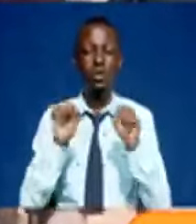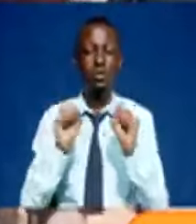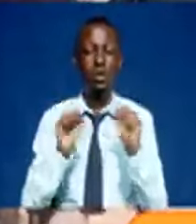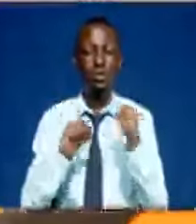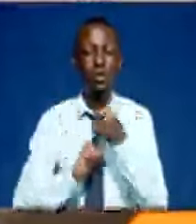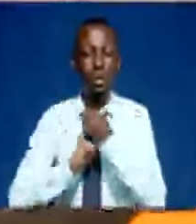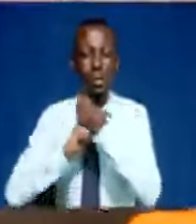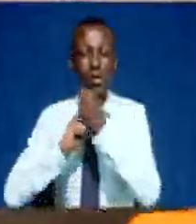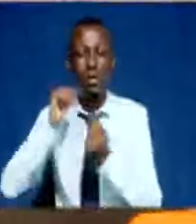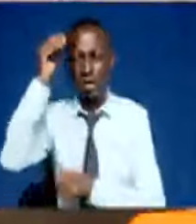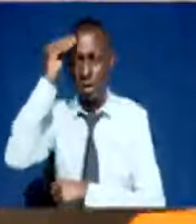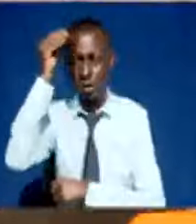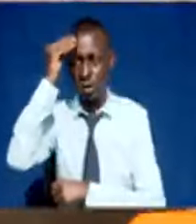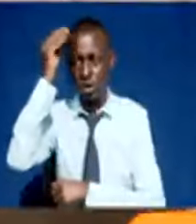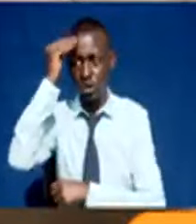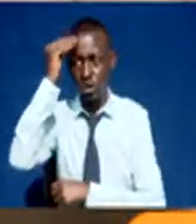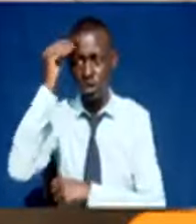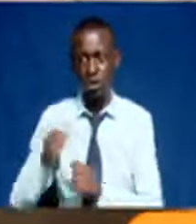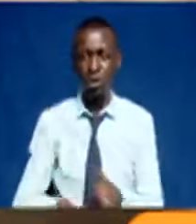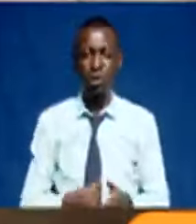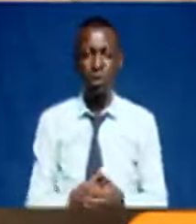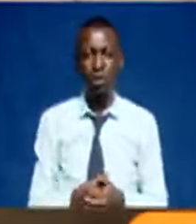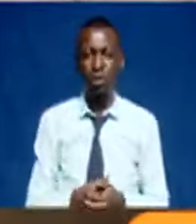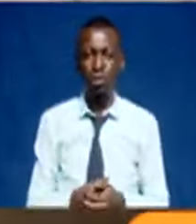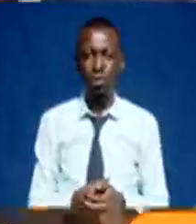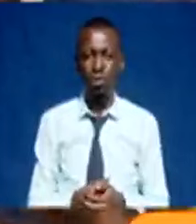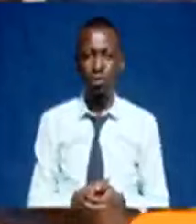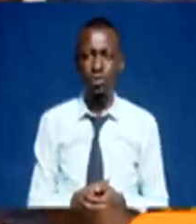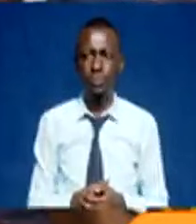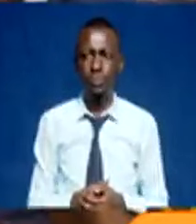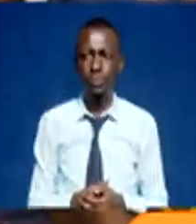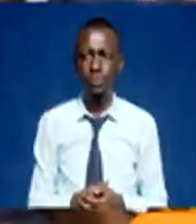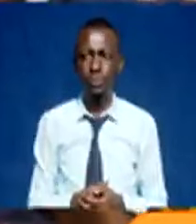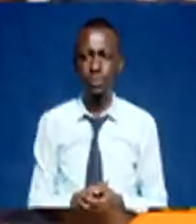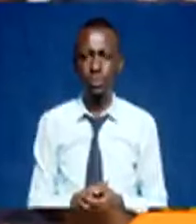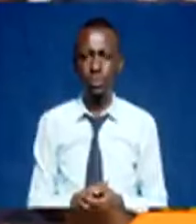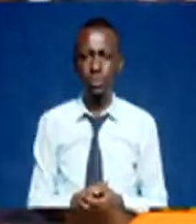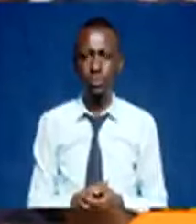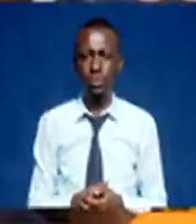masomo. To empower the